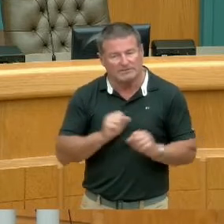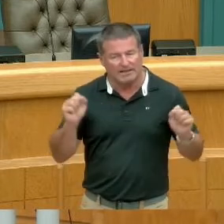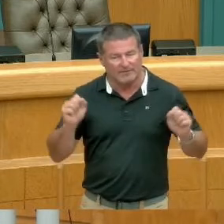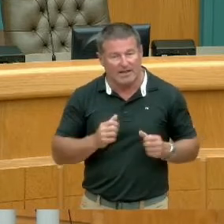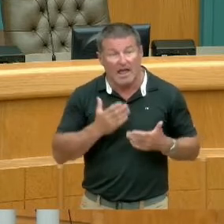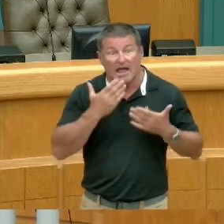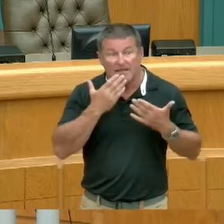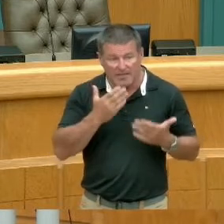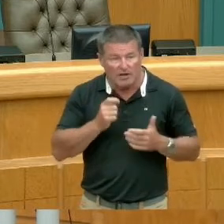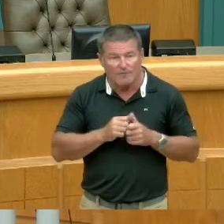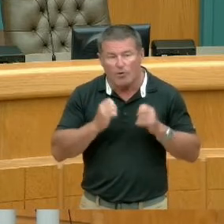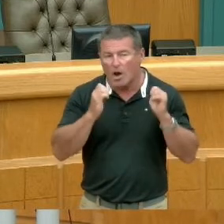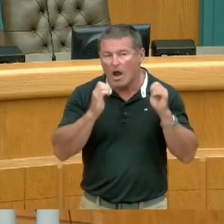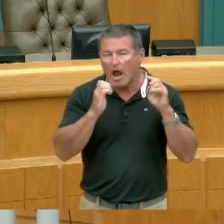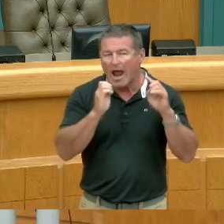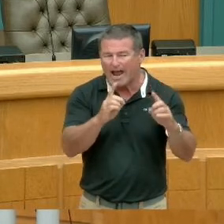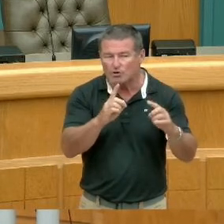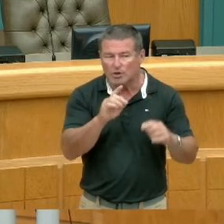the enforcement